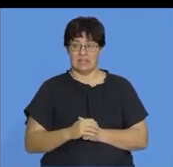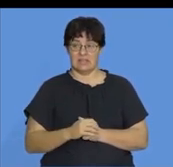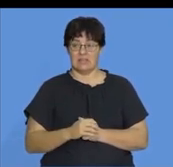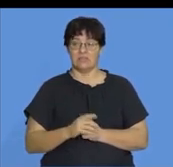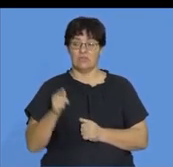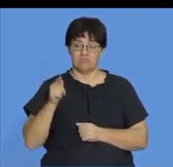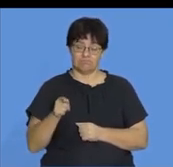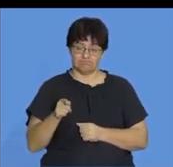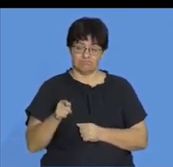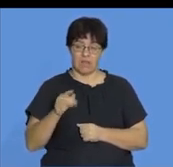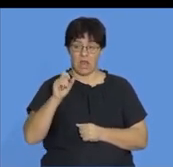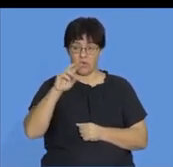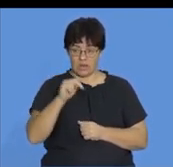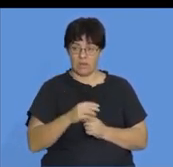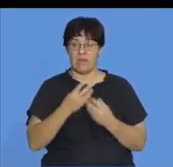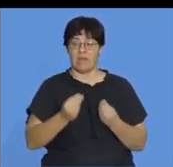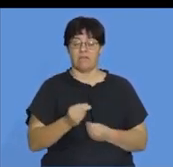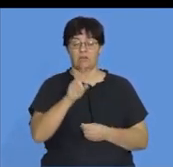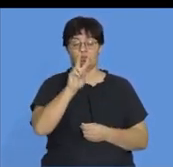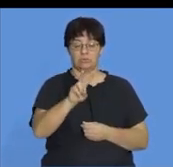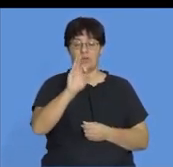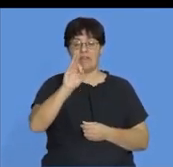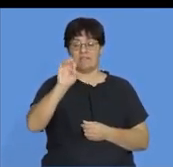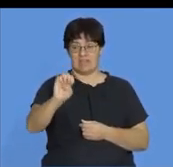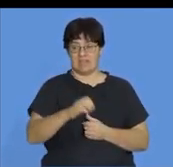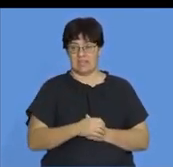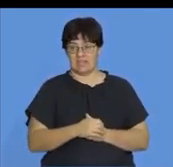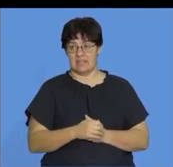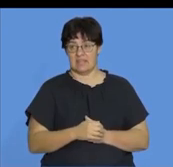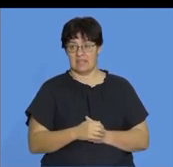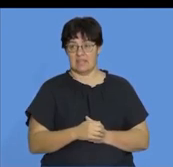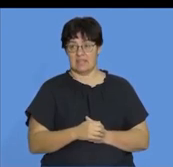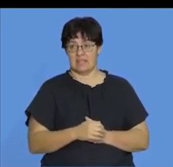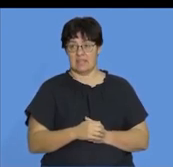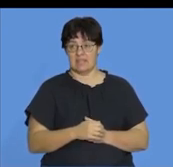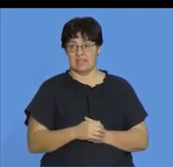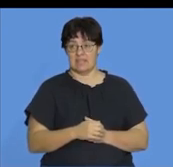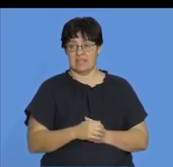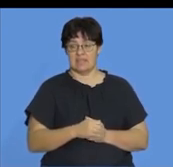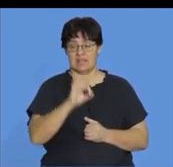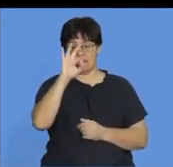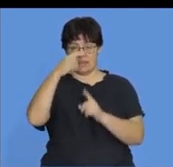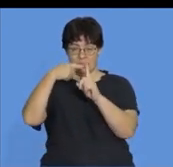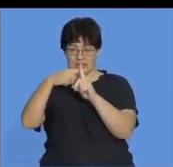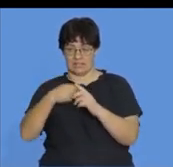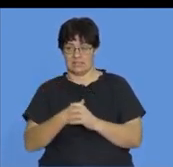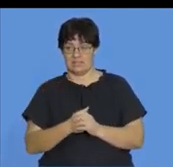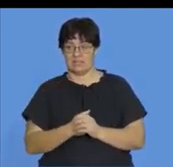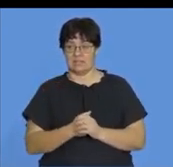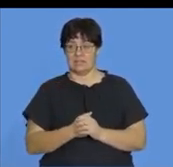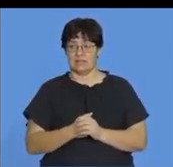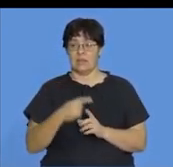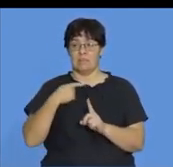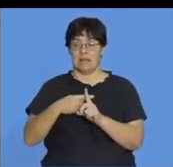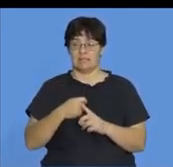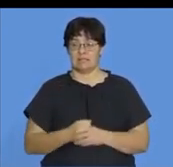right? So in terms of ions, it will be 2Fe, okay, 3 plus,